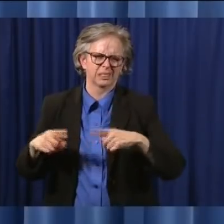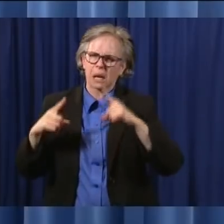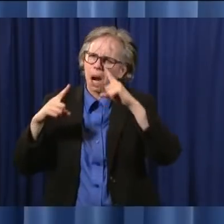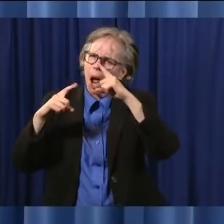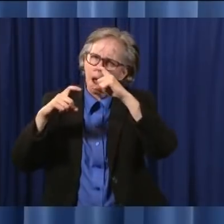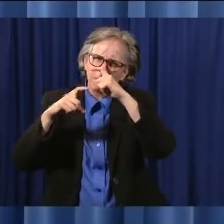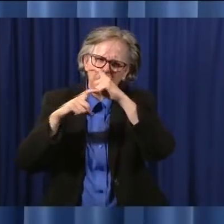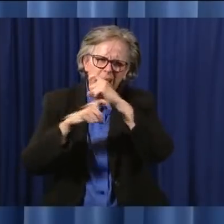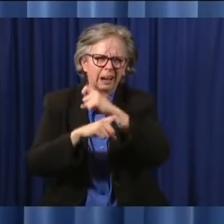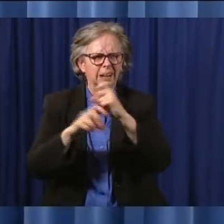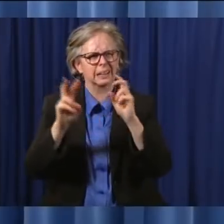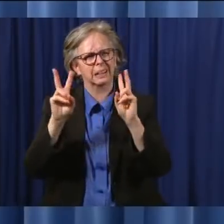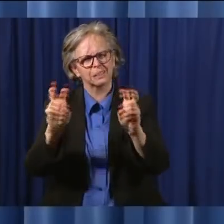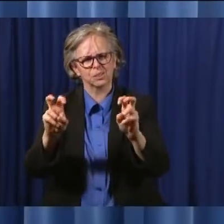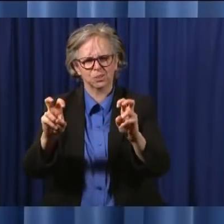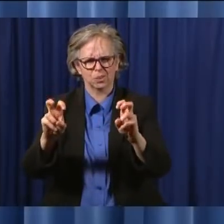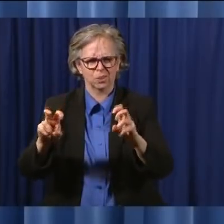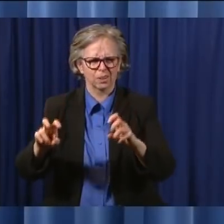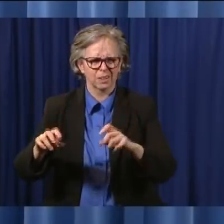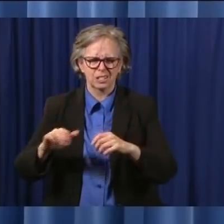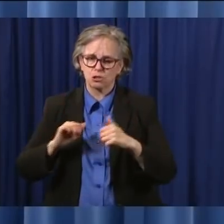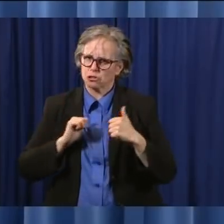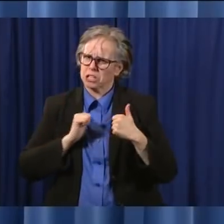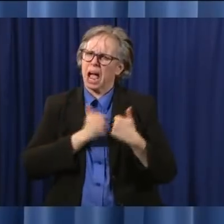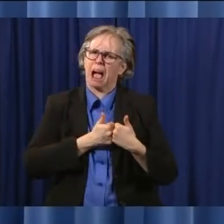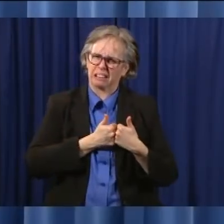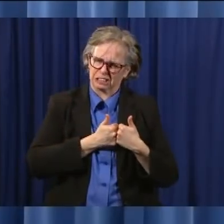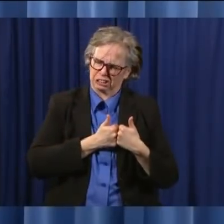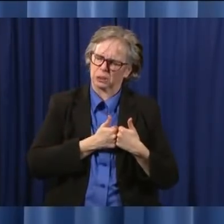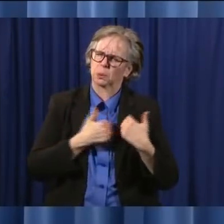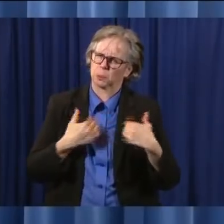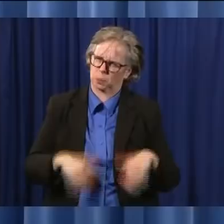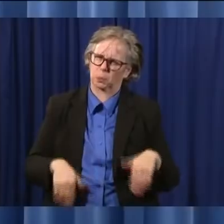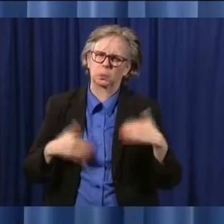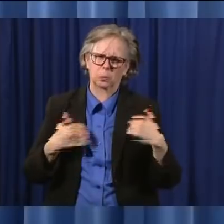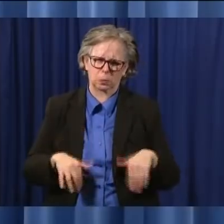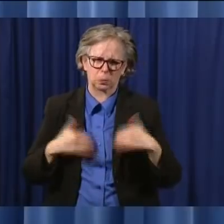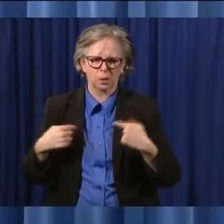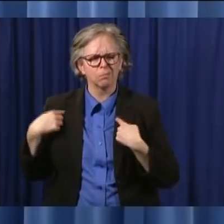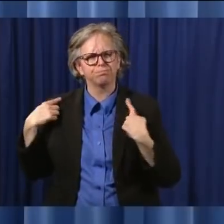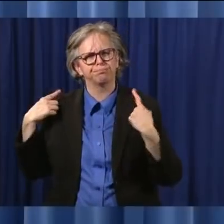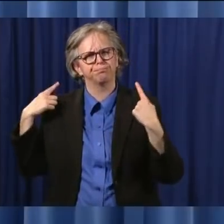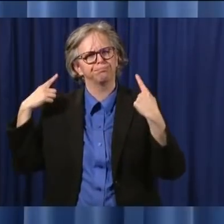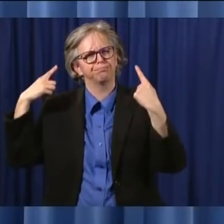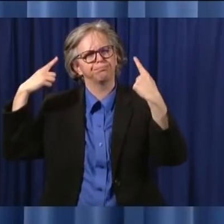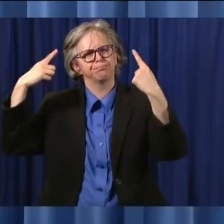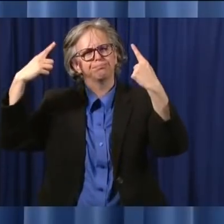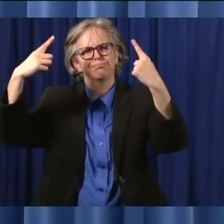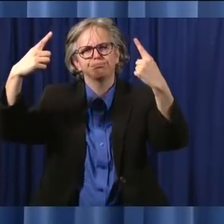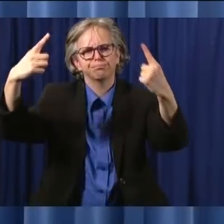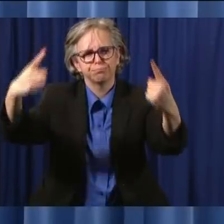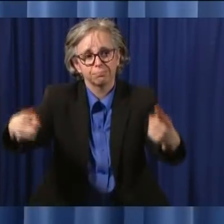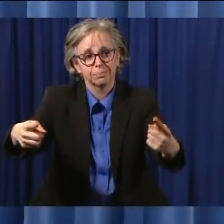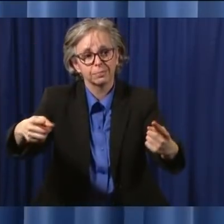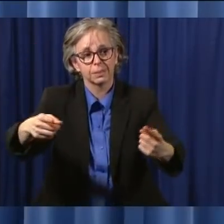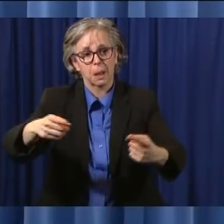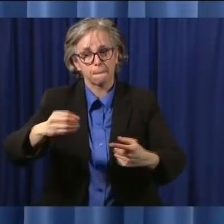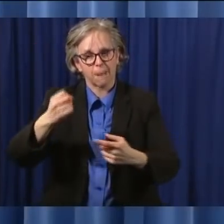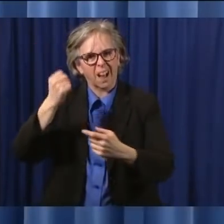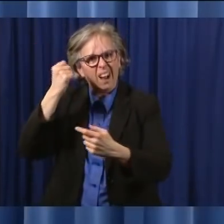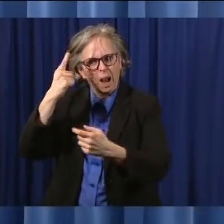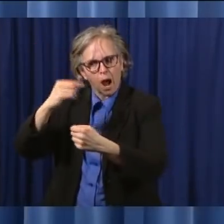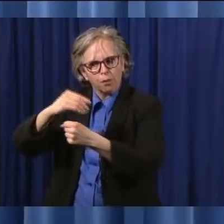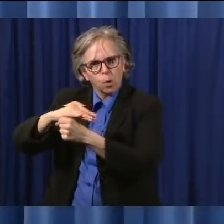and present complex challenges. The current coronavirus pandemic has brought into high contrast